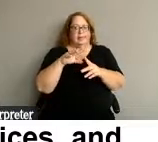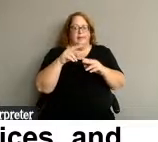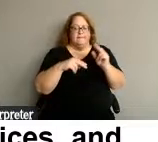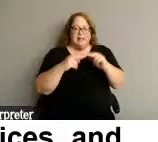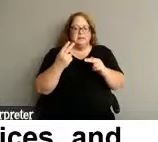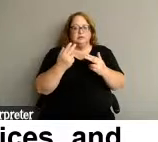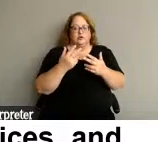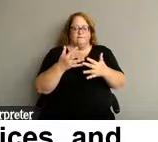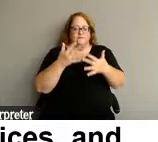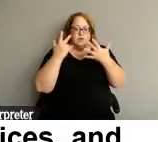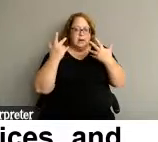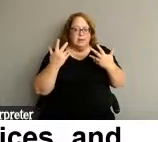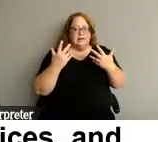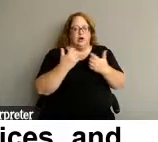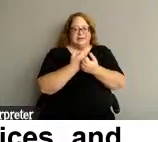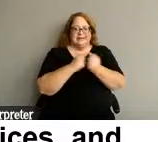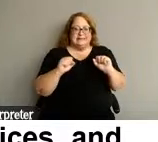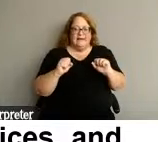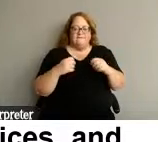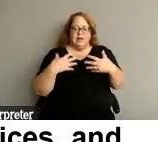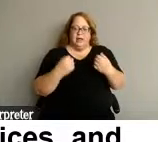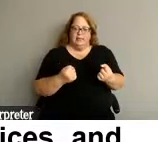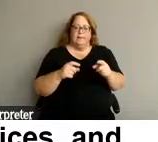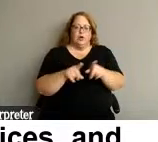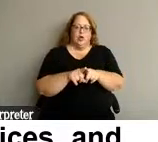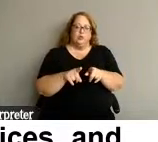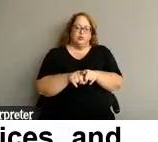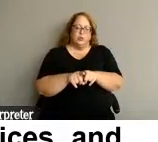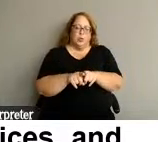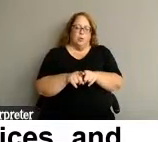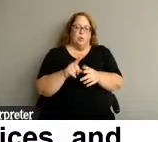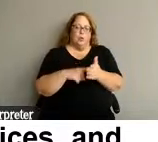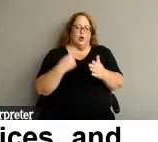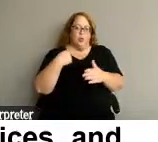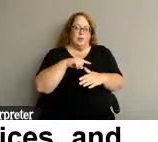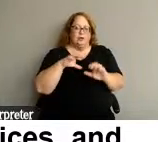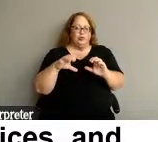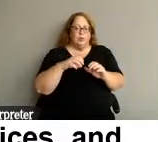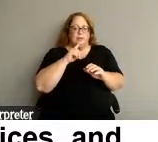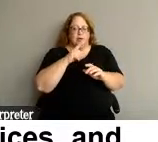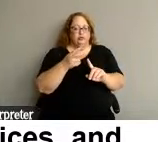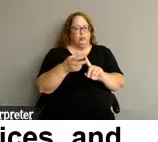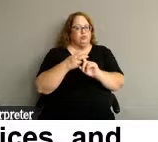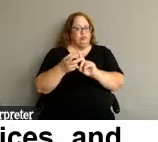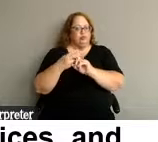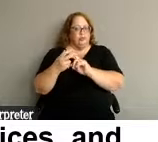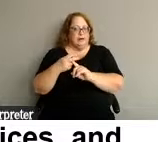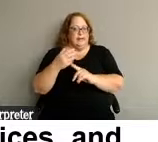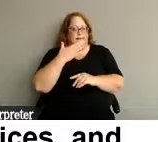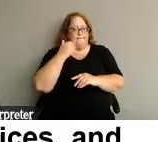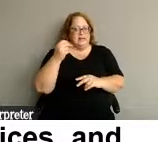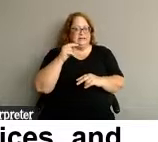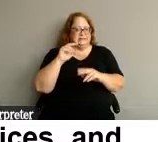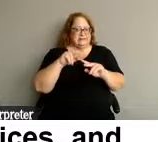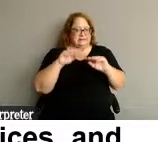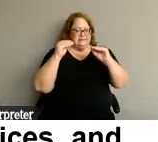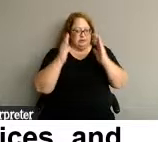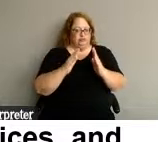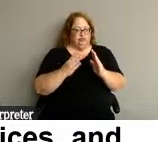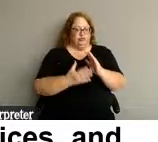and safe and healthy for all, but also what measures are we taking to ensure that we're recruiting the best teachers to come into our districts and